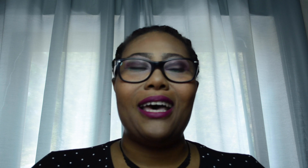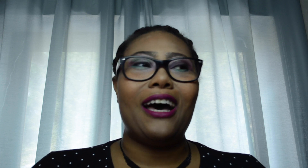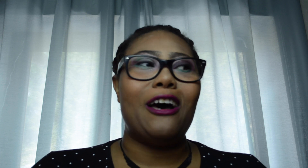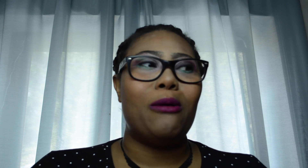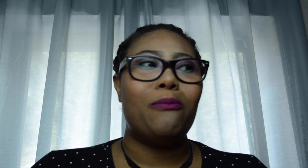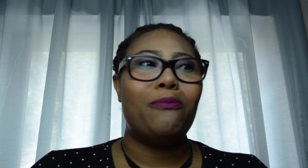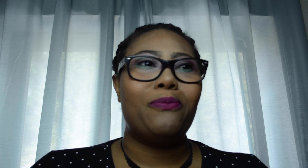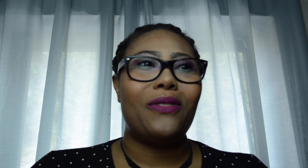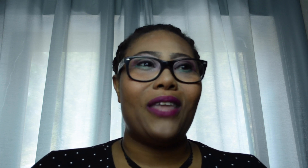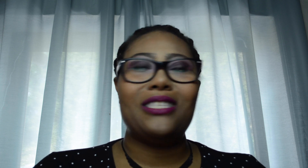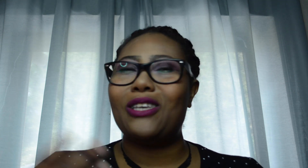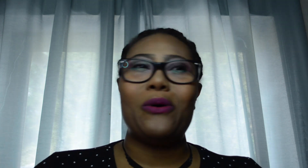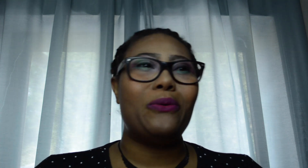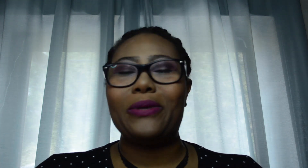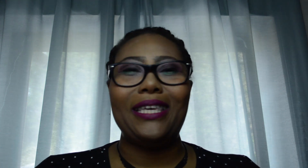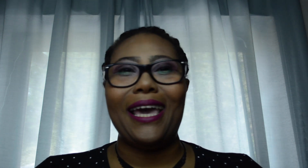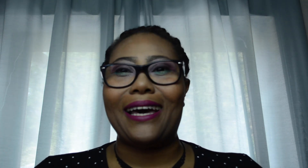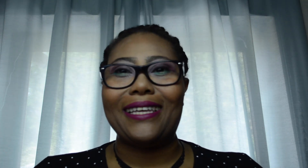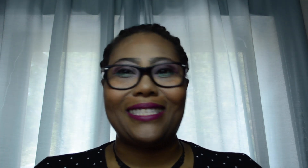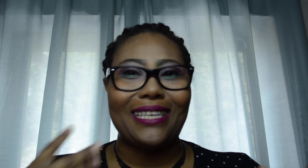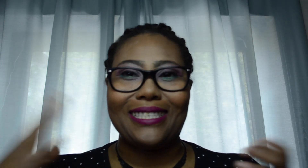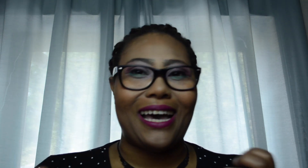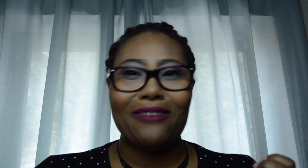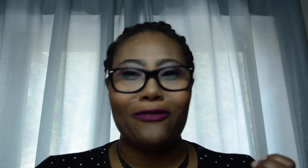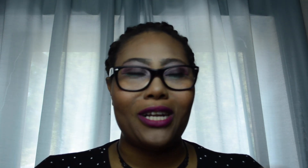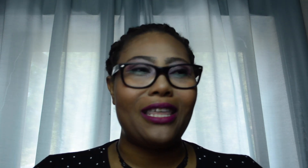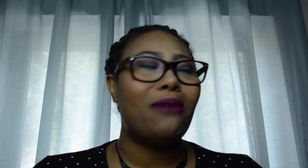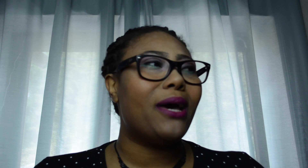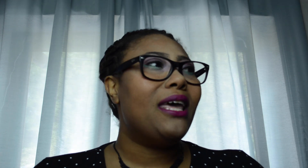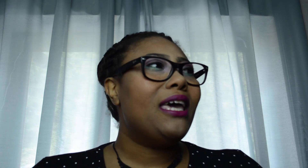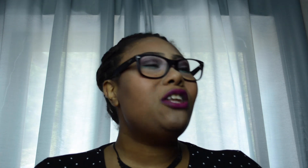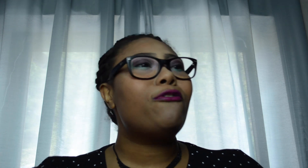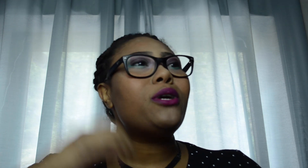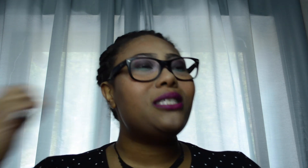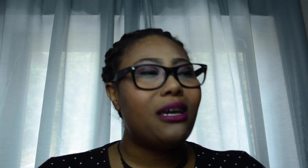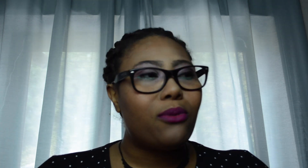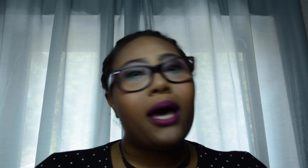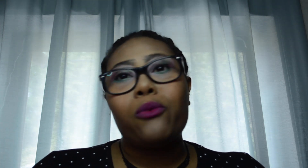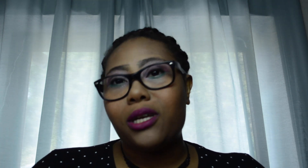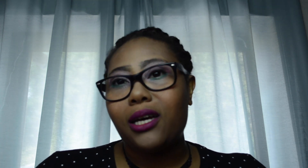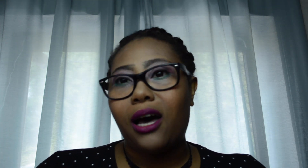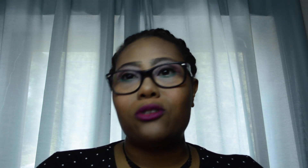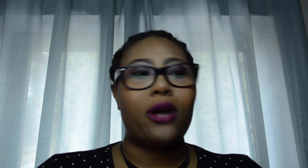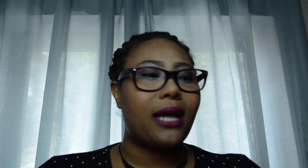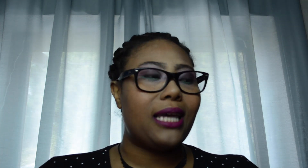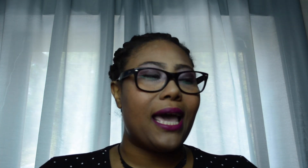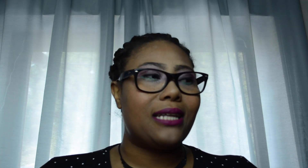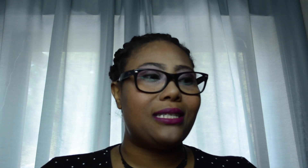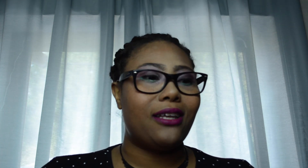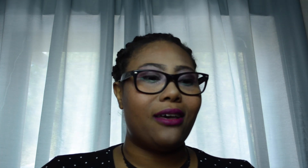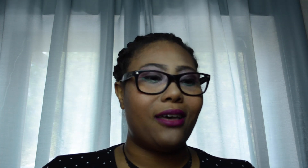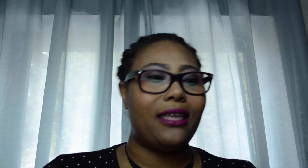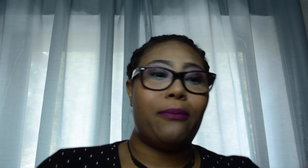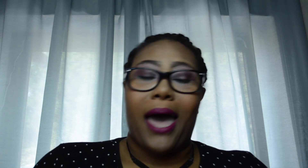it. And so, yeah, it's kind of a funny thing. But, you know, for example, I'm working a contract,